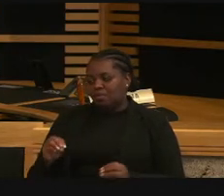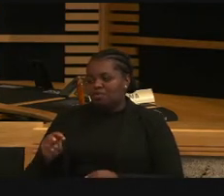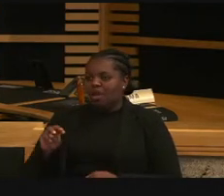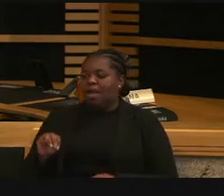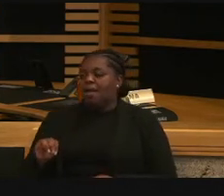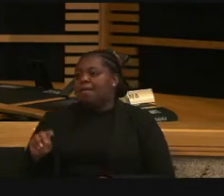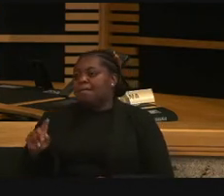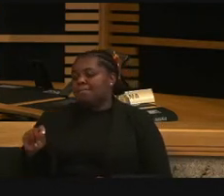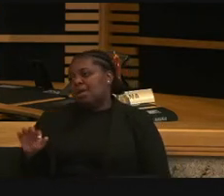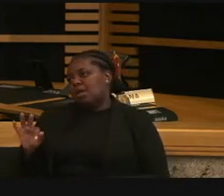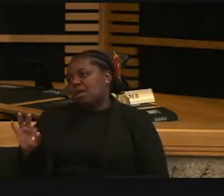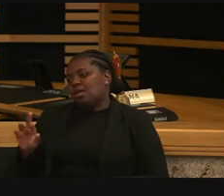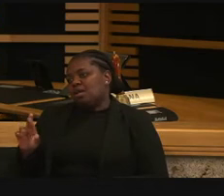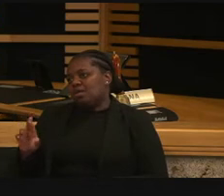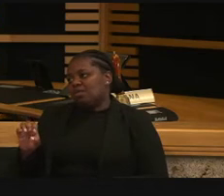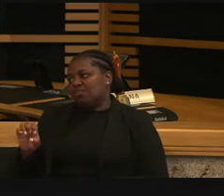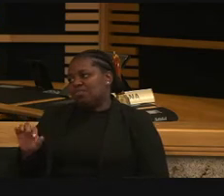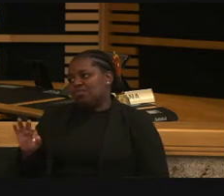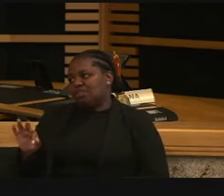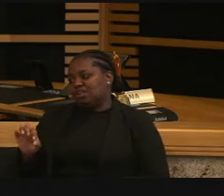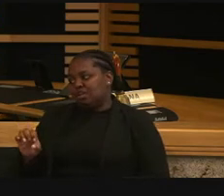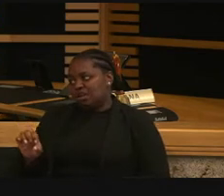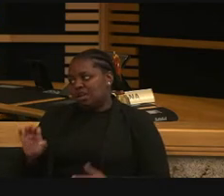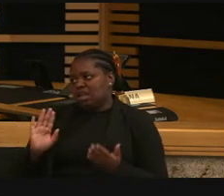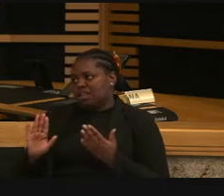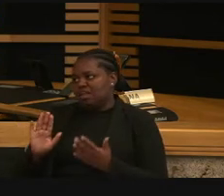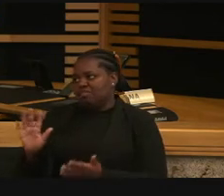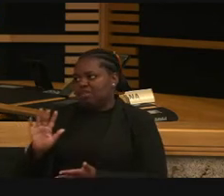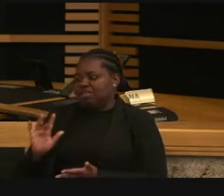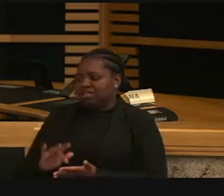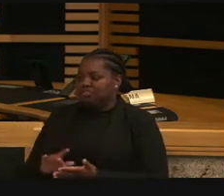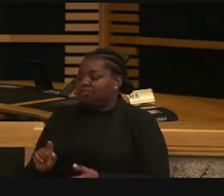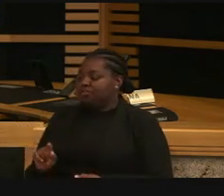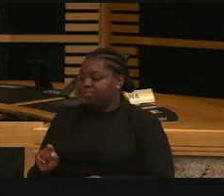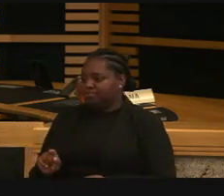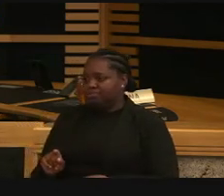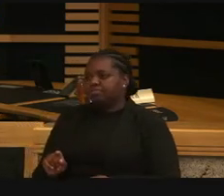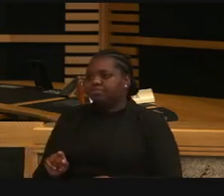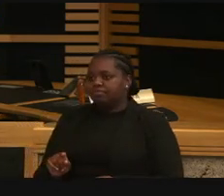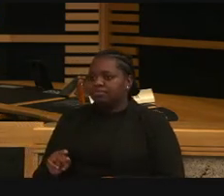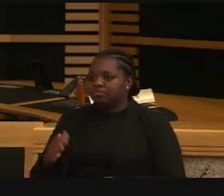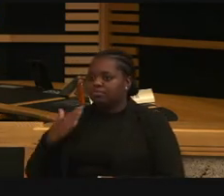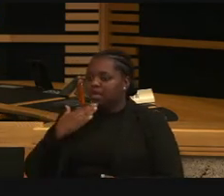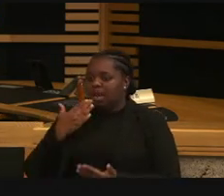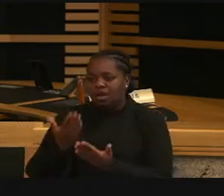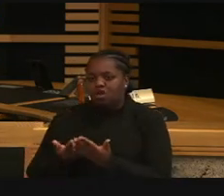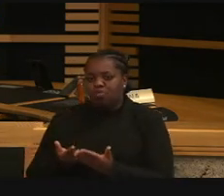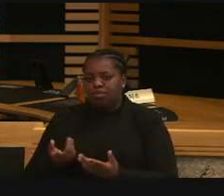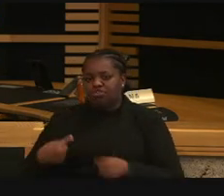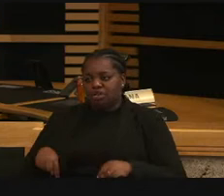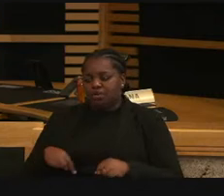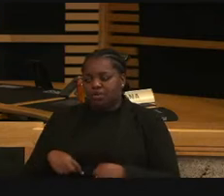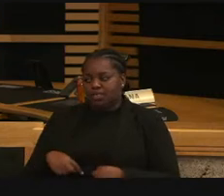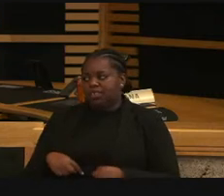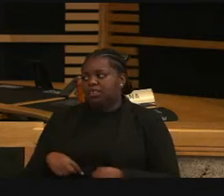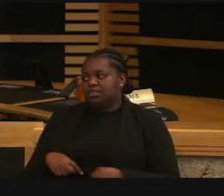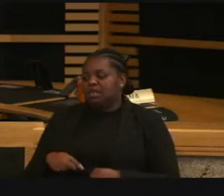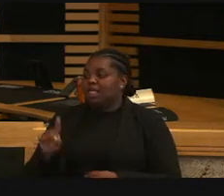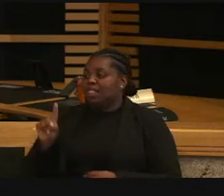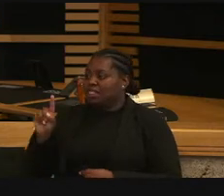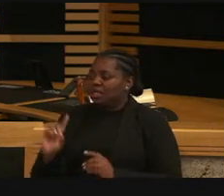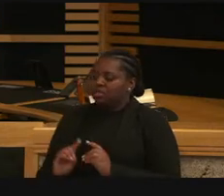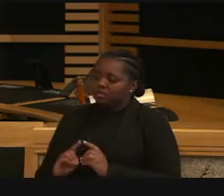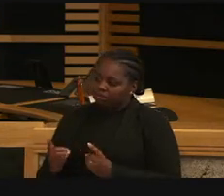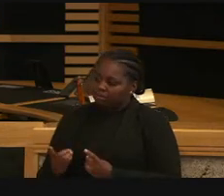Fred Traffic Station. A Mount Fred Traffic Station, i-recommendations zethu zithi, the department